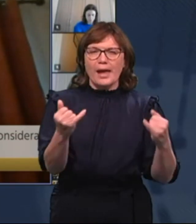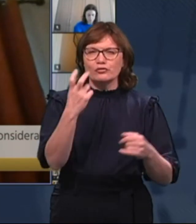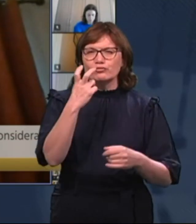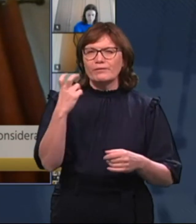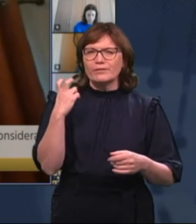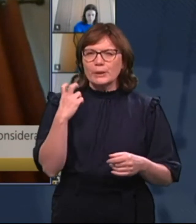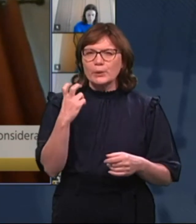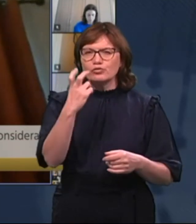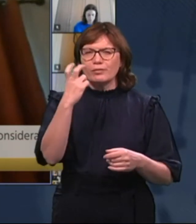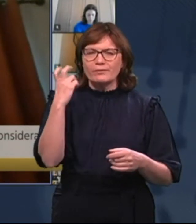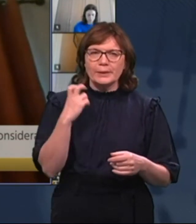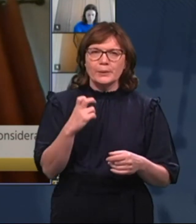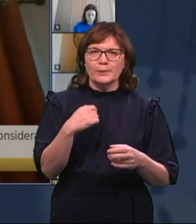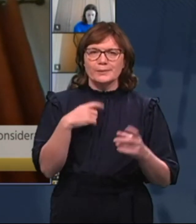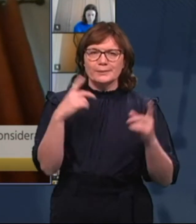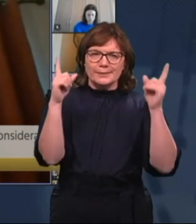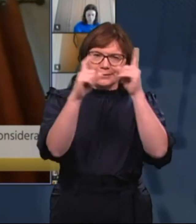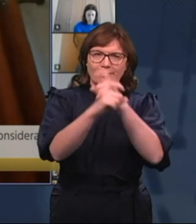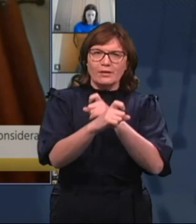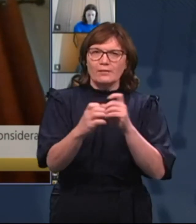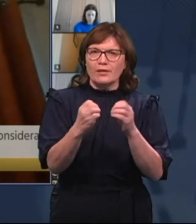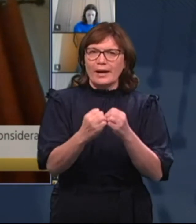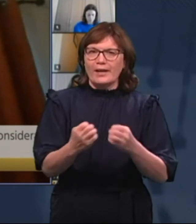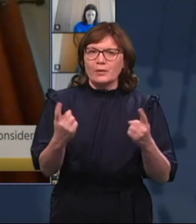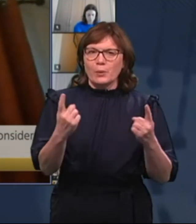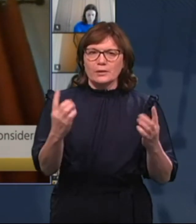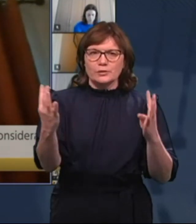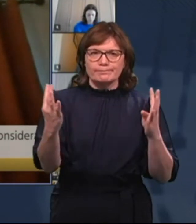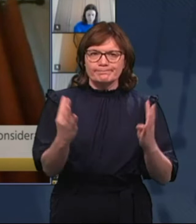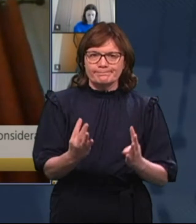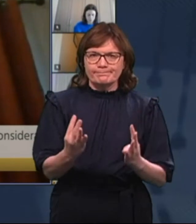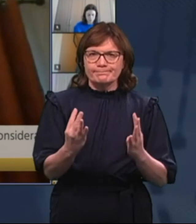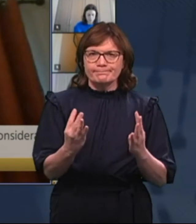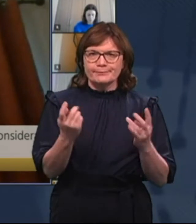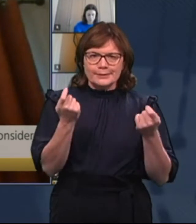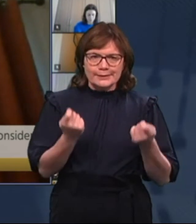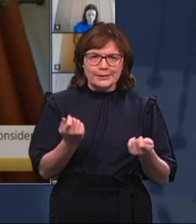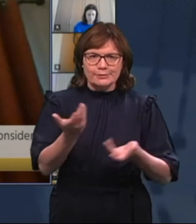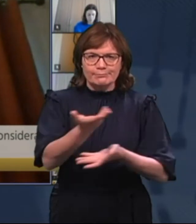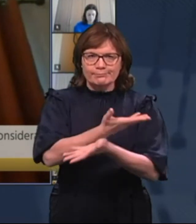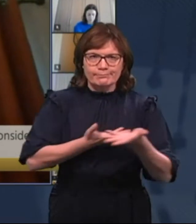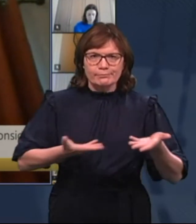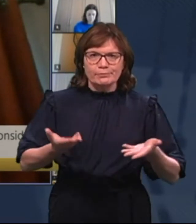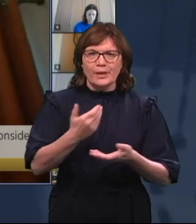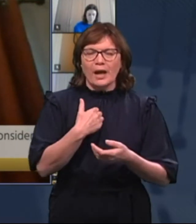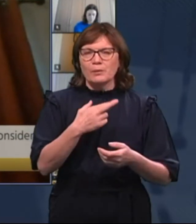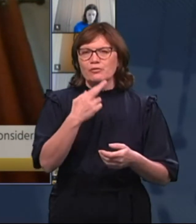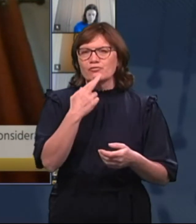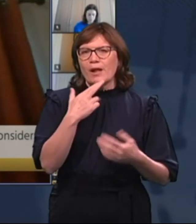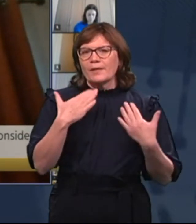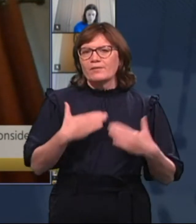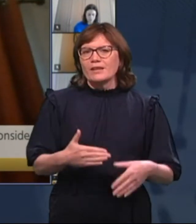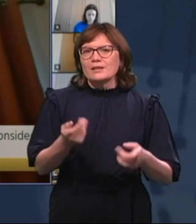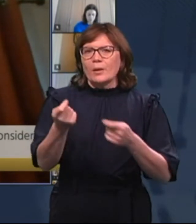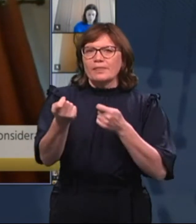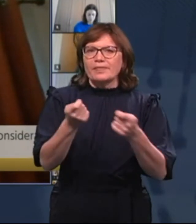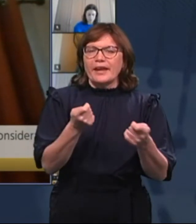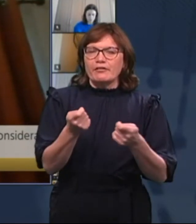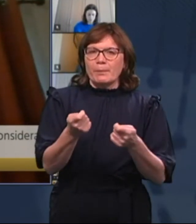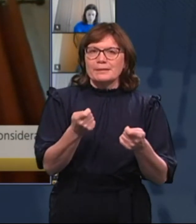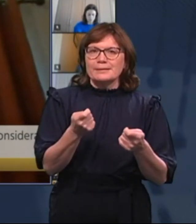unsatisfactory, and it's difficult for everyone and to get people to the table, because I would prefer if a physiotherapist was